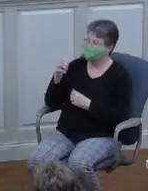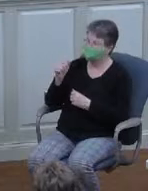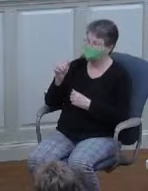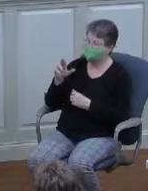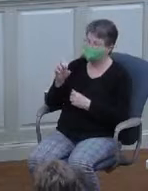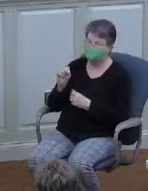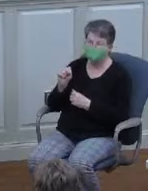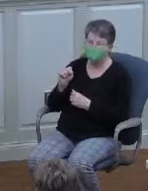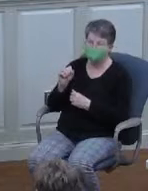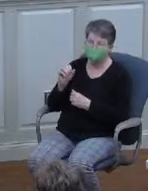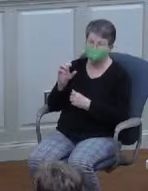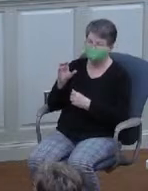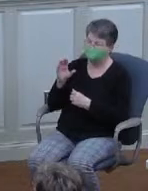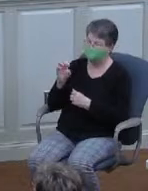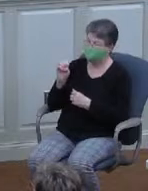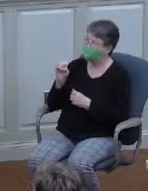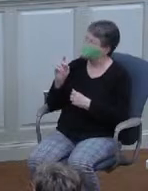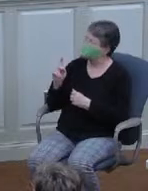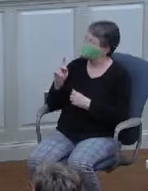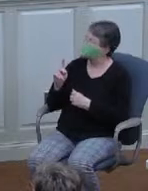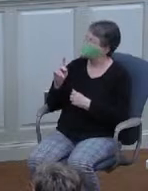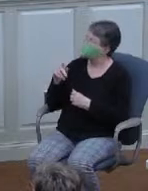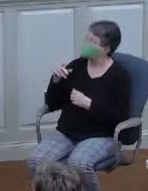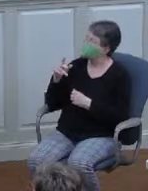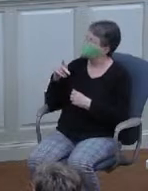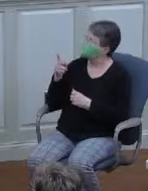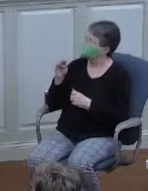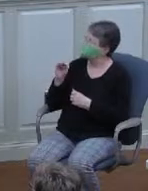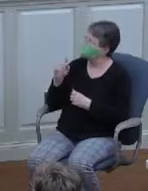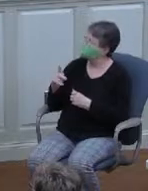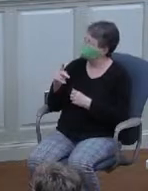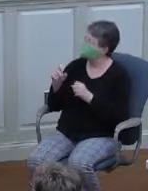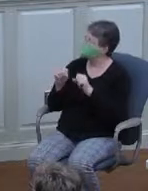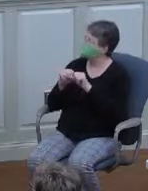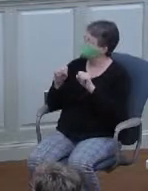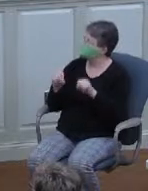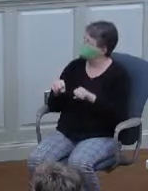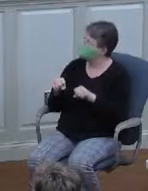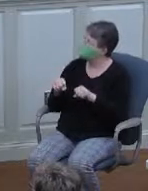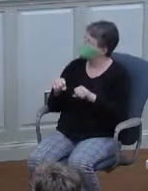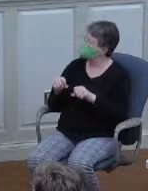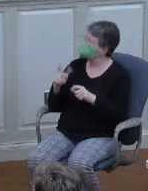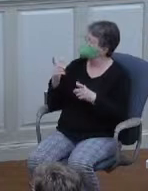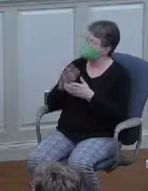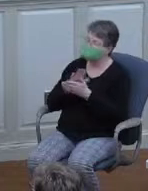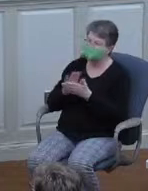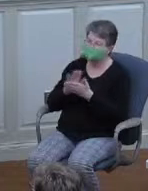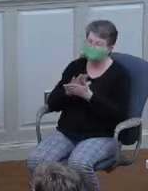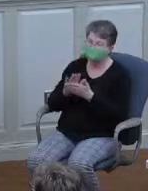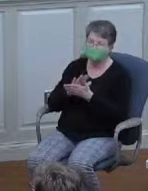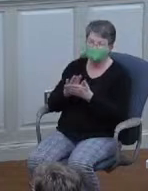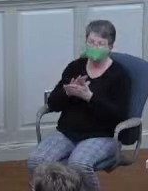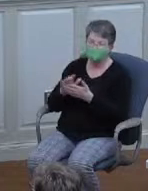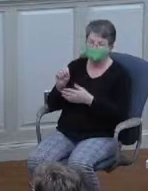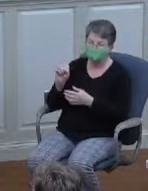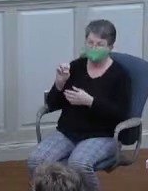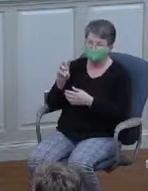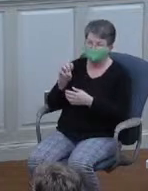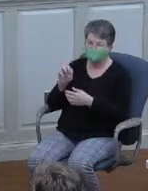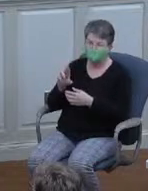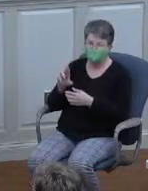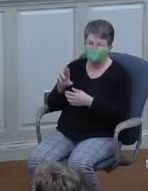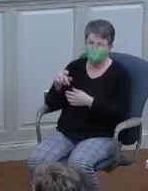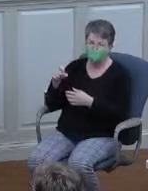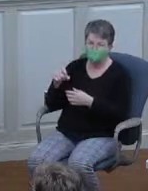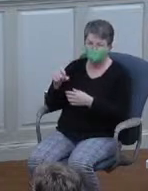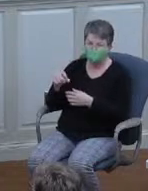There's probably a myriad of things that could be wrapped into the whole discussion of sanitary sewer needs around the city. You know, obviously this